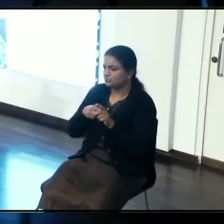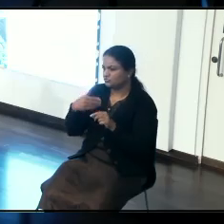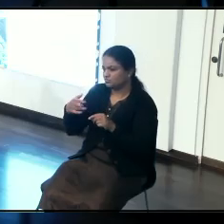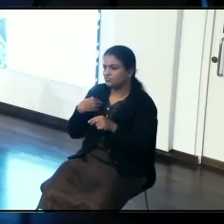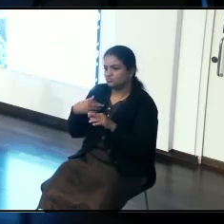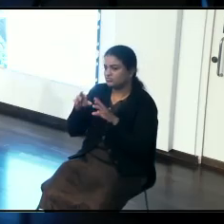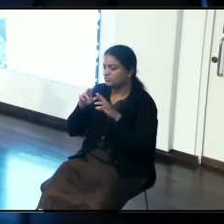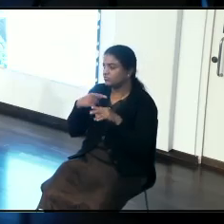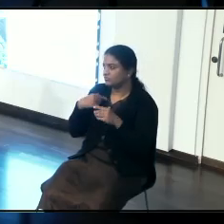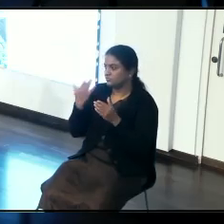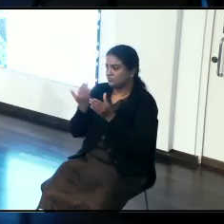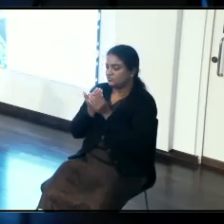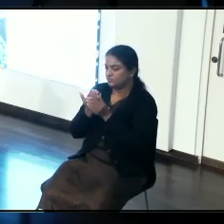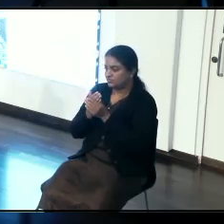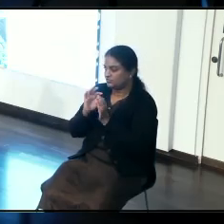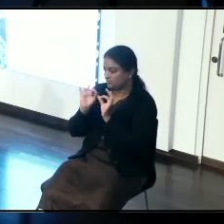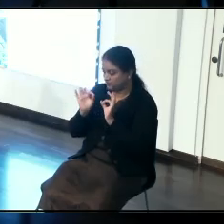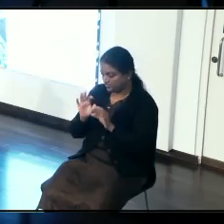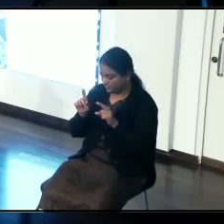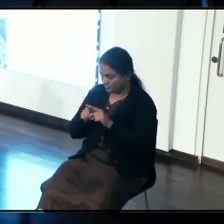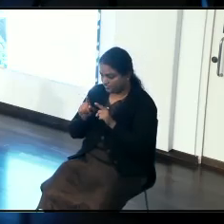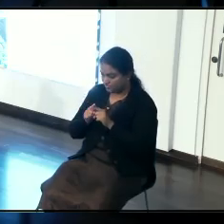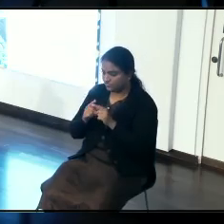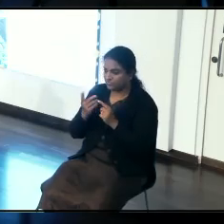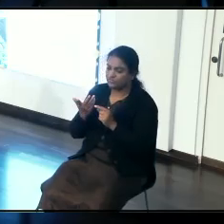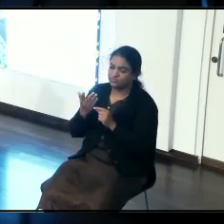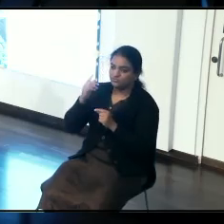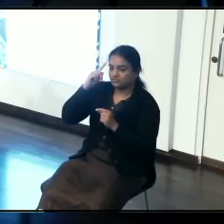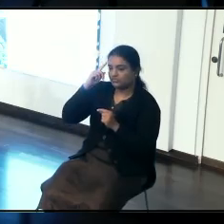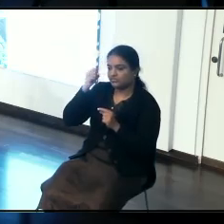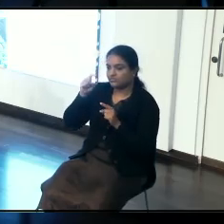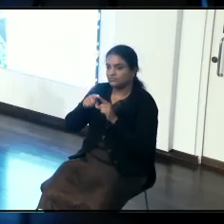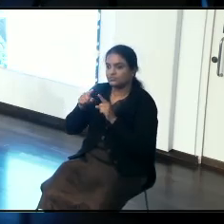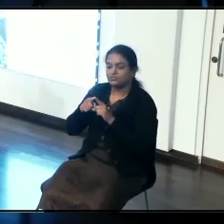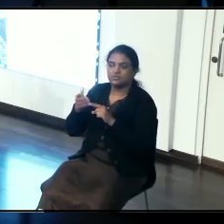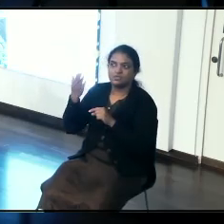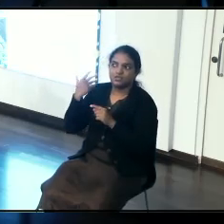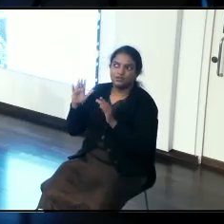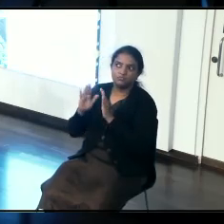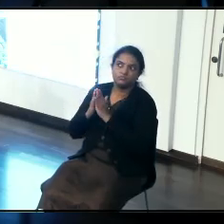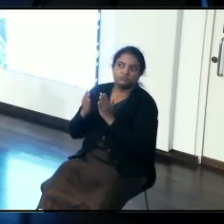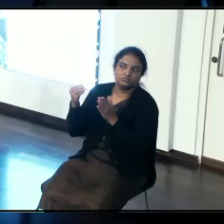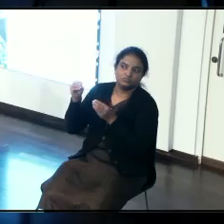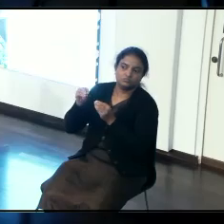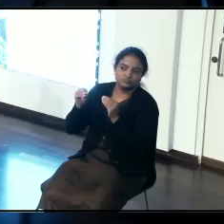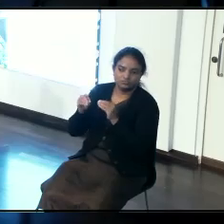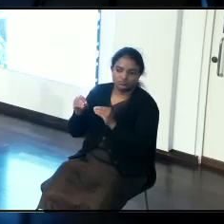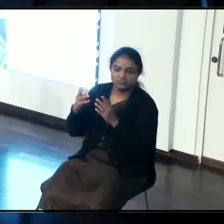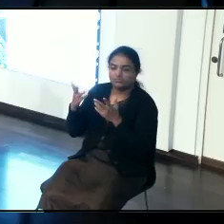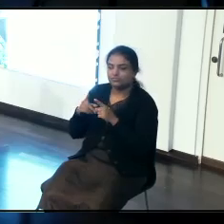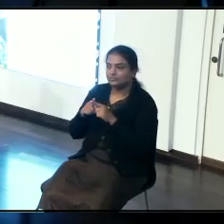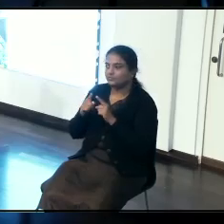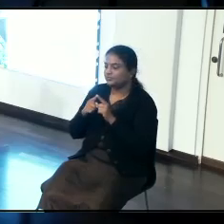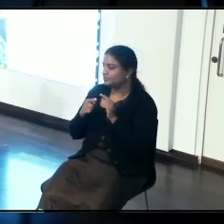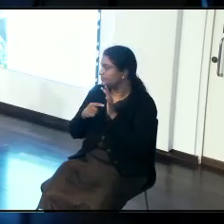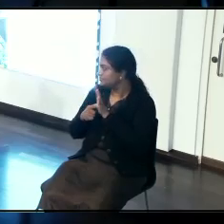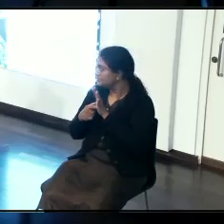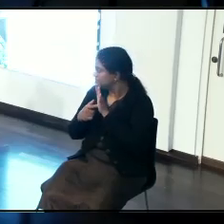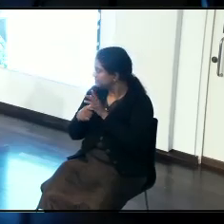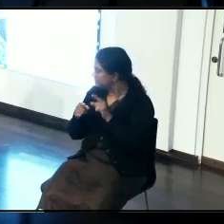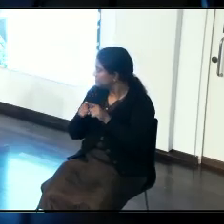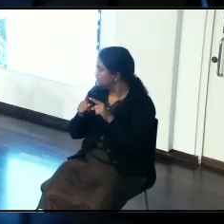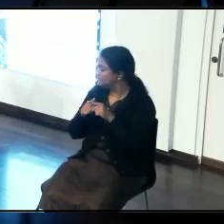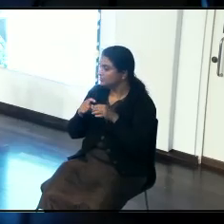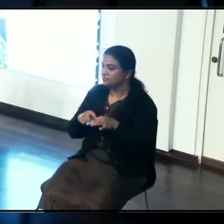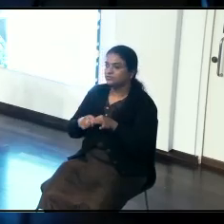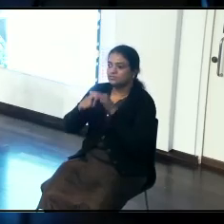record which will survive beyond our USB ports and our digital That's what you said. evaporative There's such cloud. a strong archival quality to